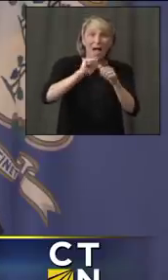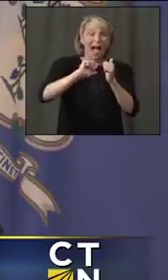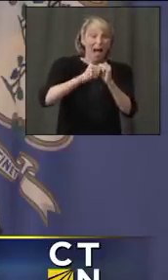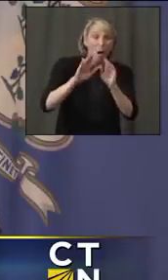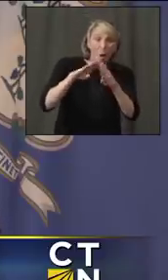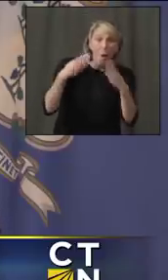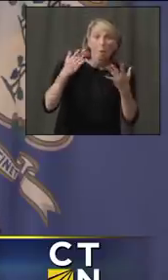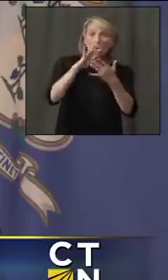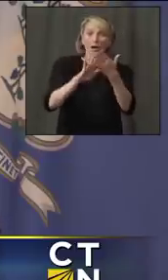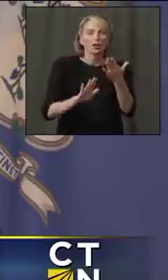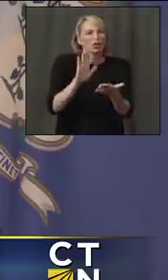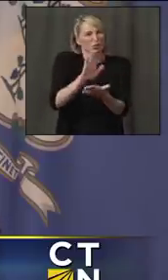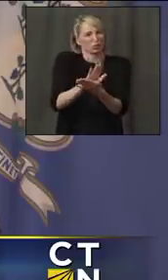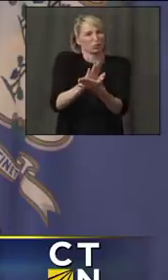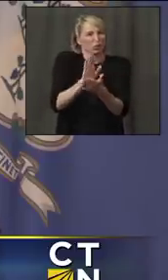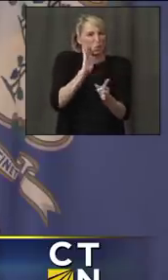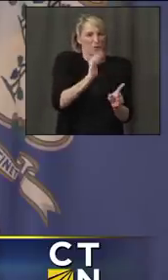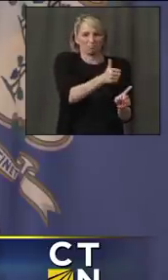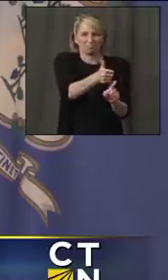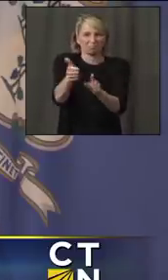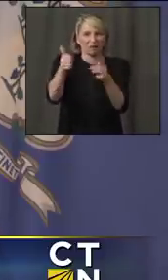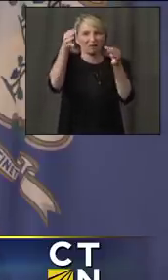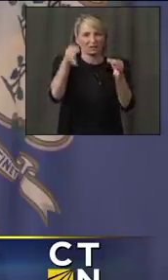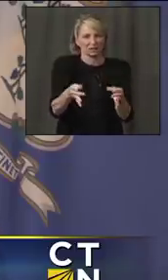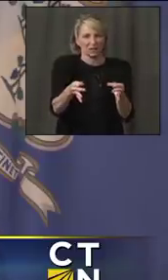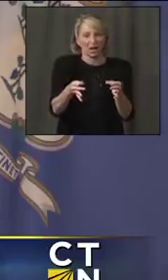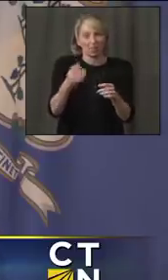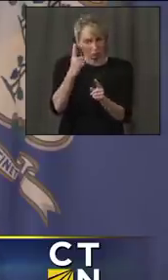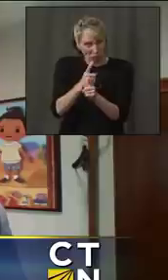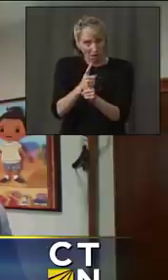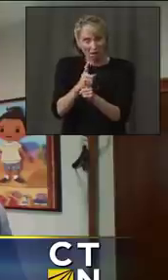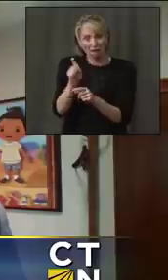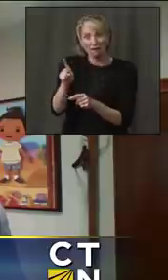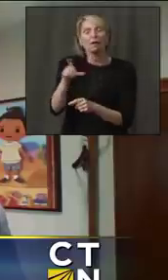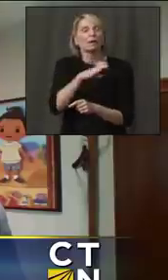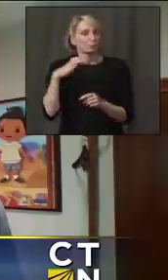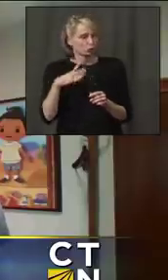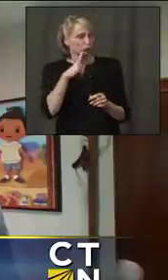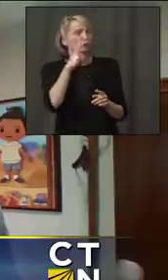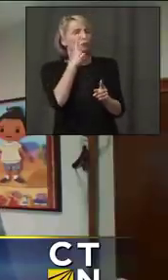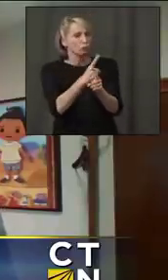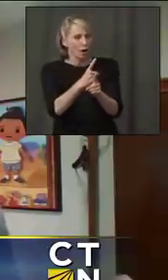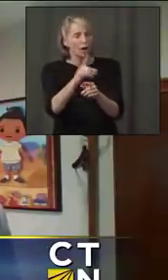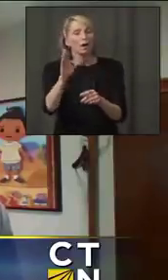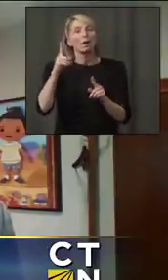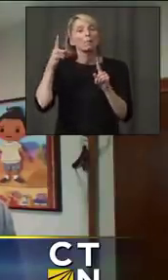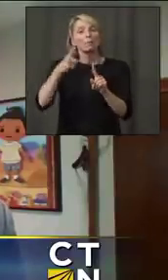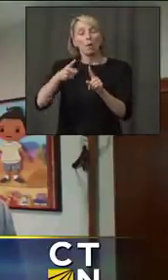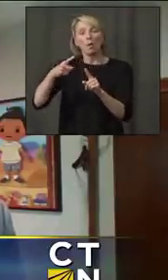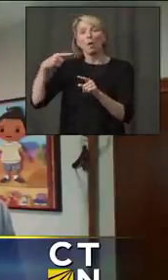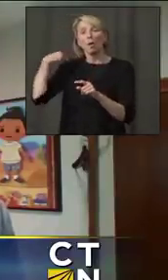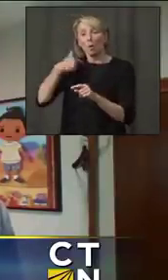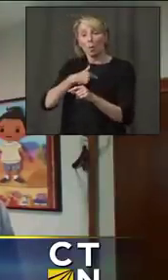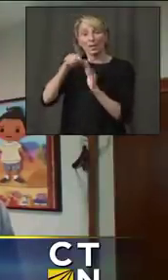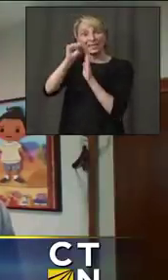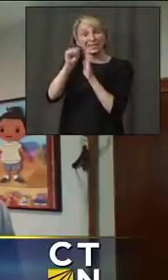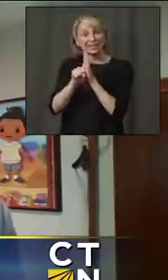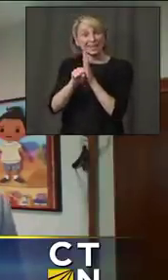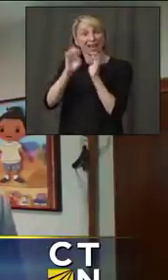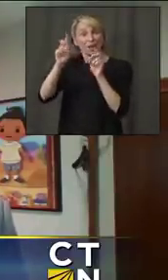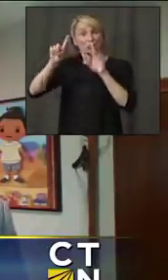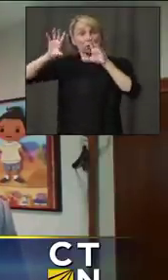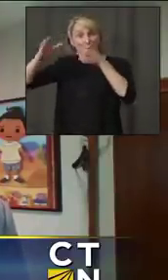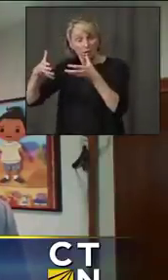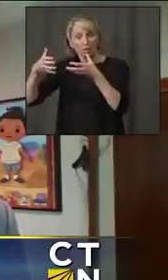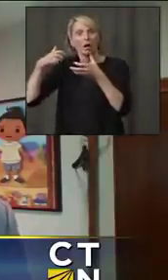own way. Is that about right, Miguel? It is, Governor. I think, what we wanted to do is provide some guardrails